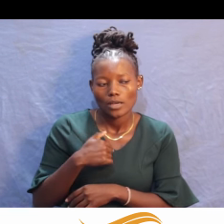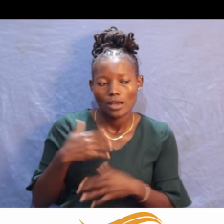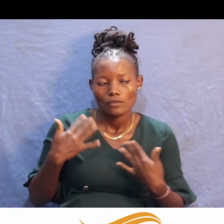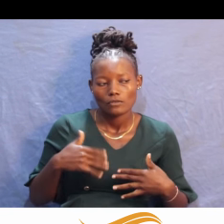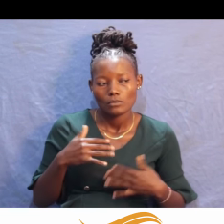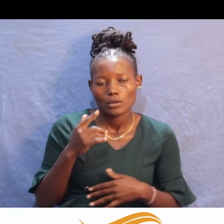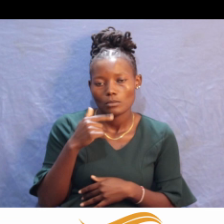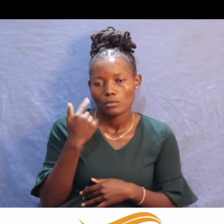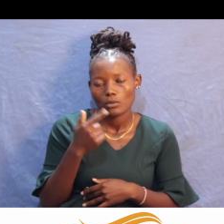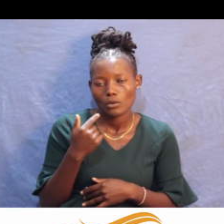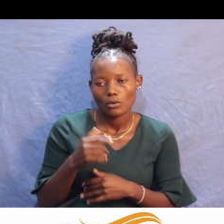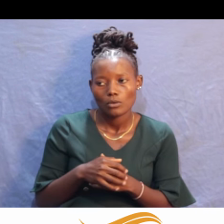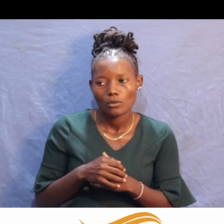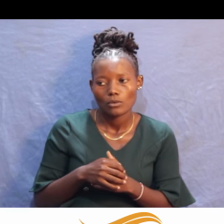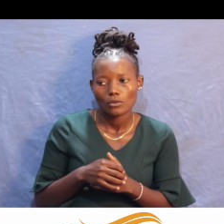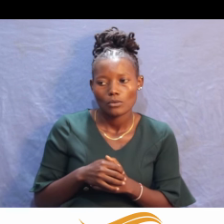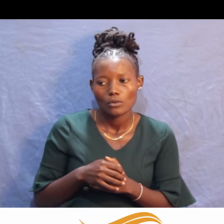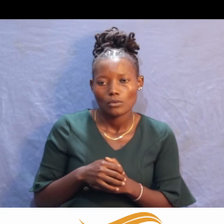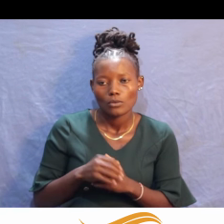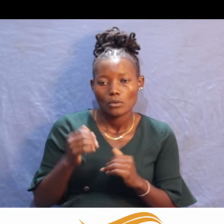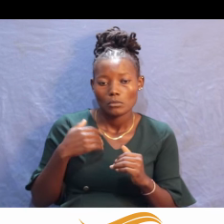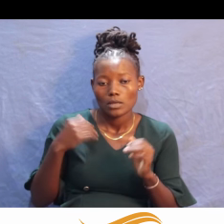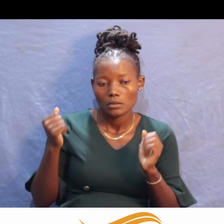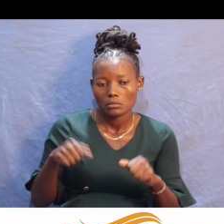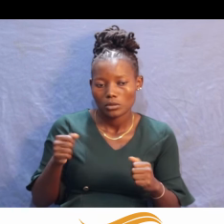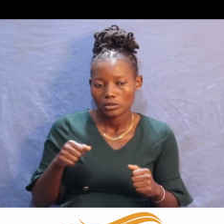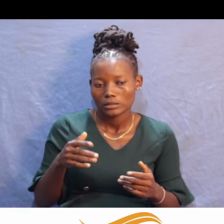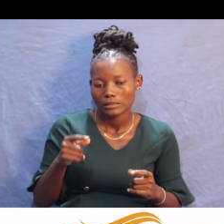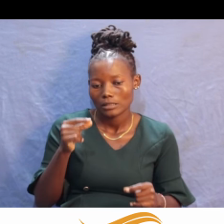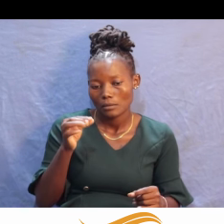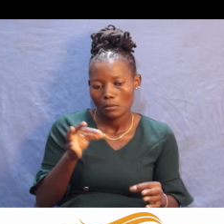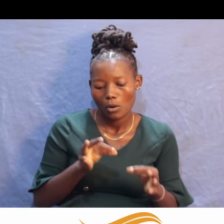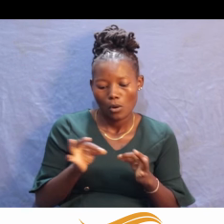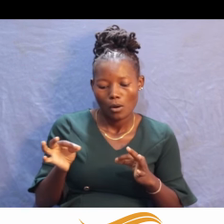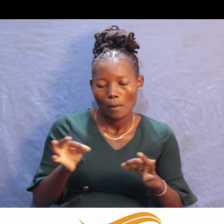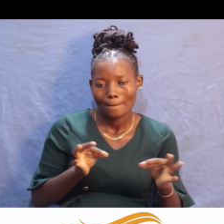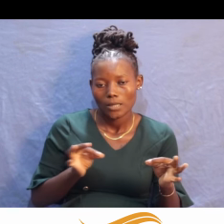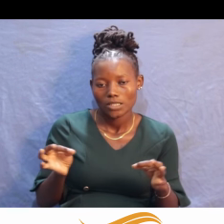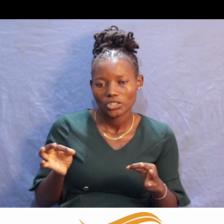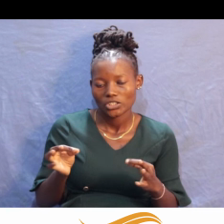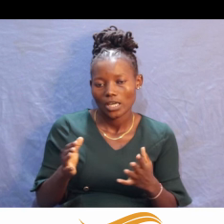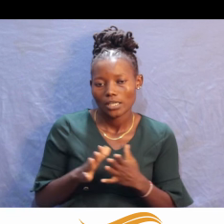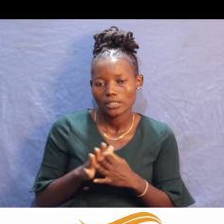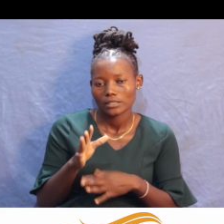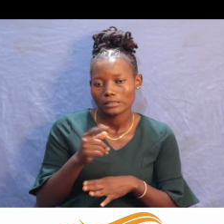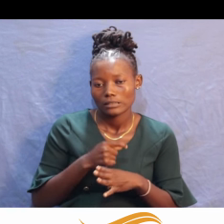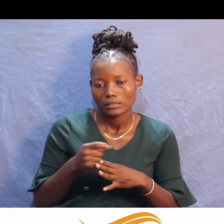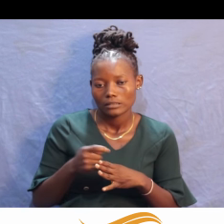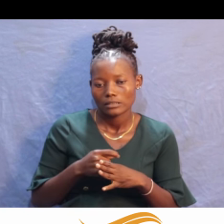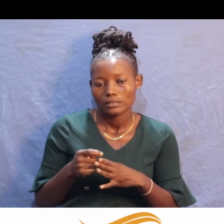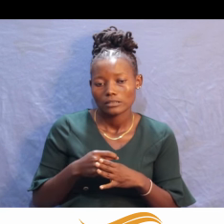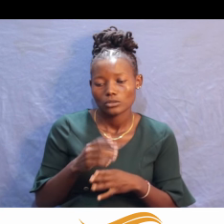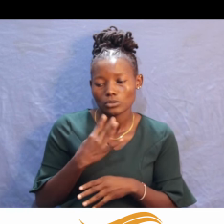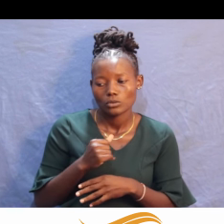and this is a measurement that Kyle and I can measure in our exercise lab. It's pretty common. You require some